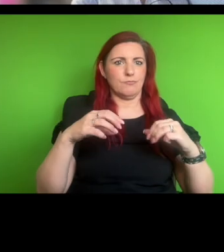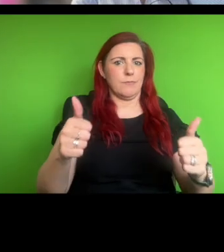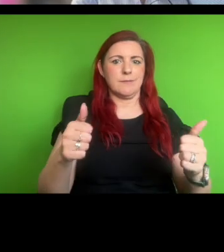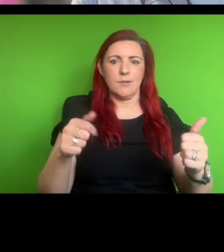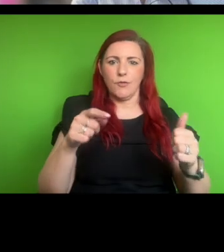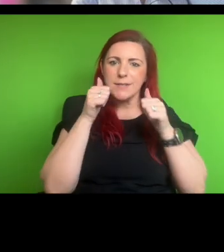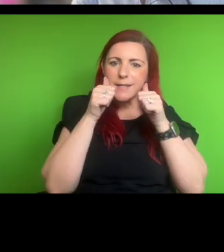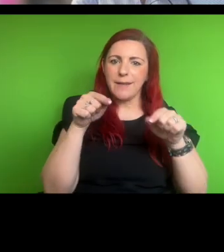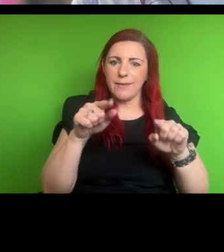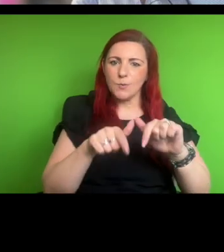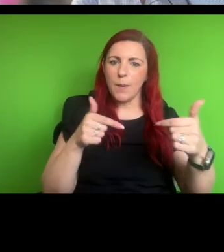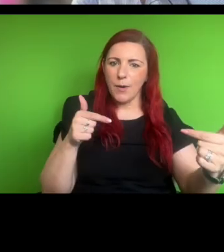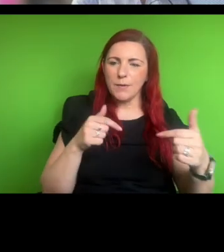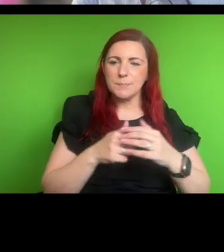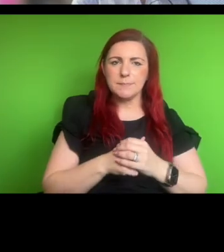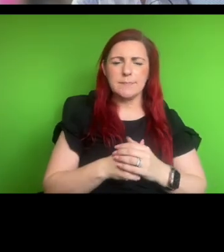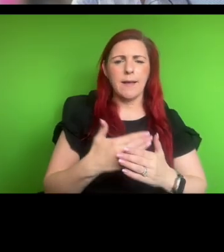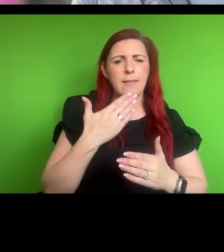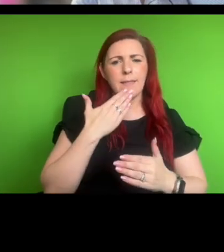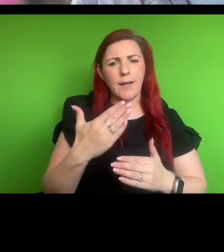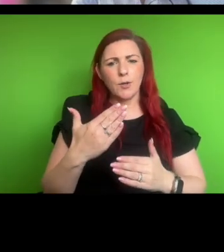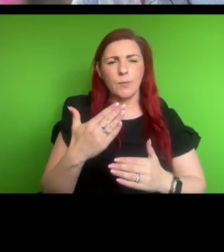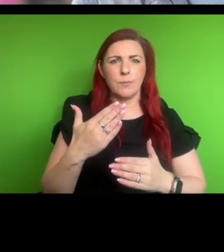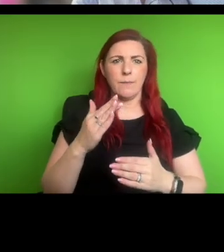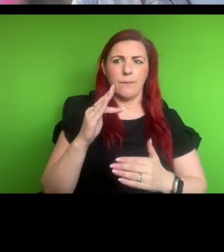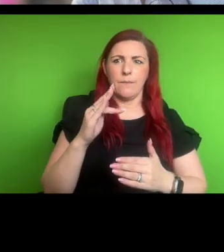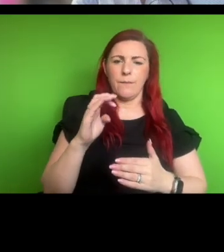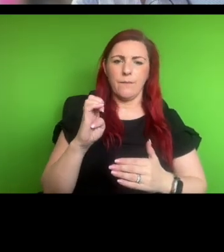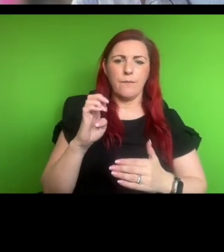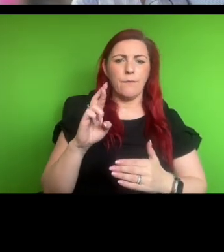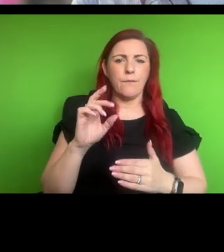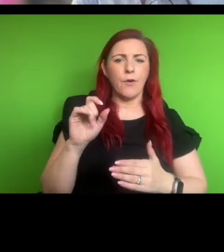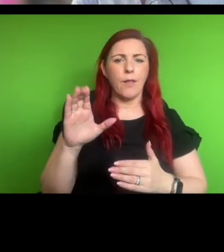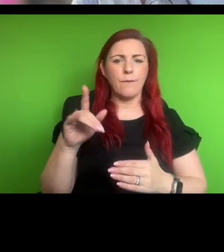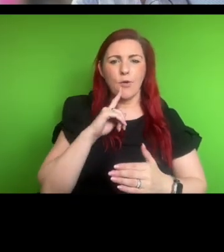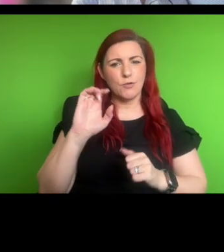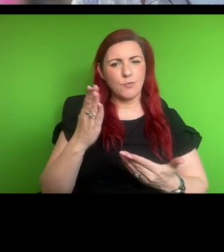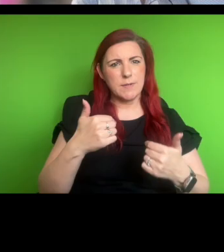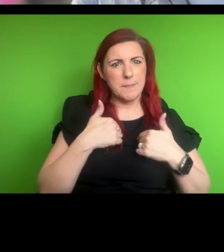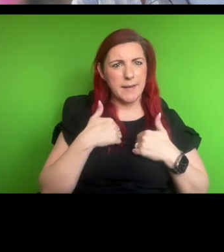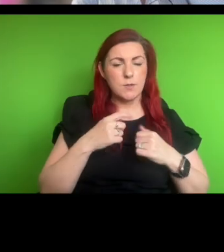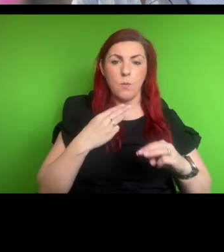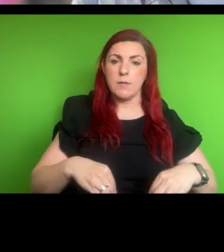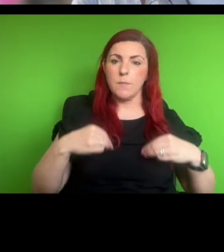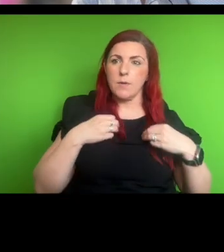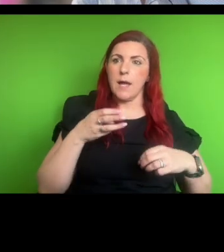you, Fergal, for introducing me. This morning, I'm going to cover briefly the